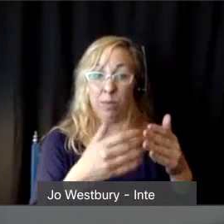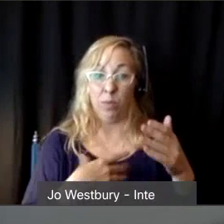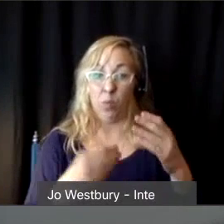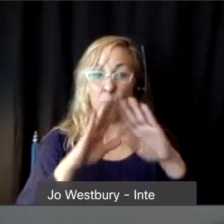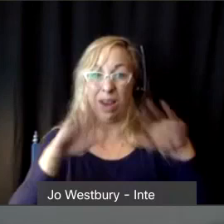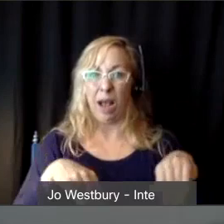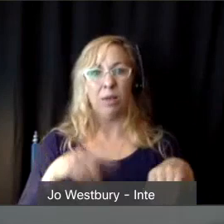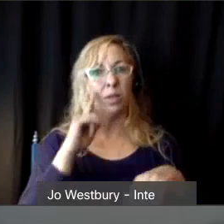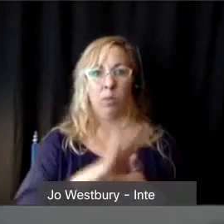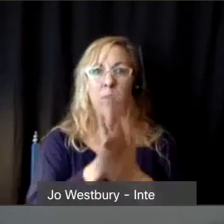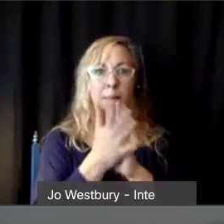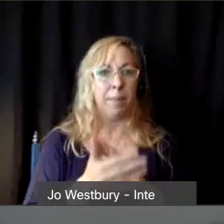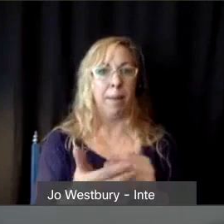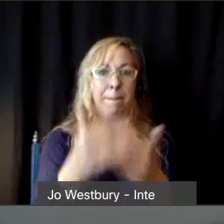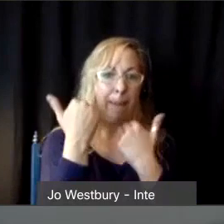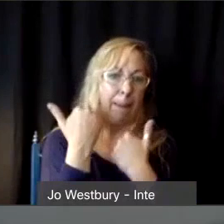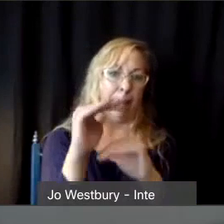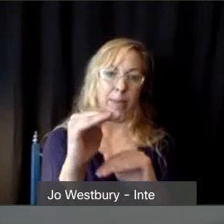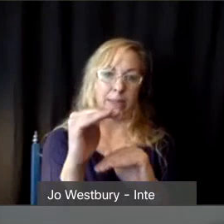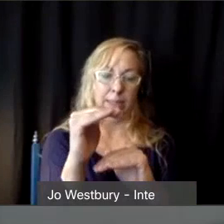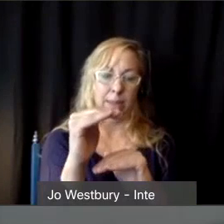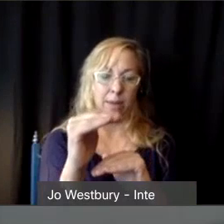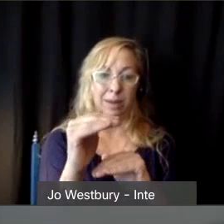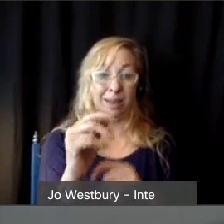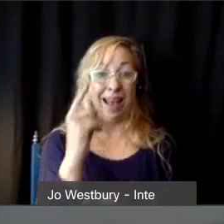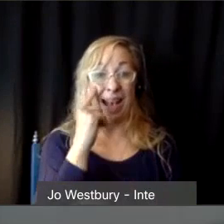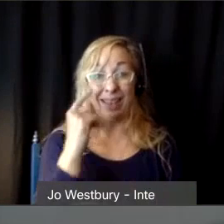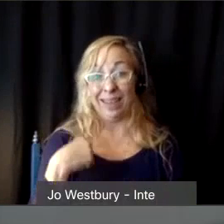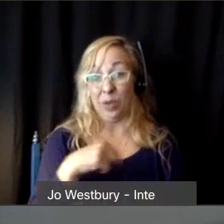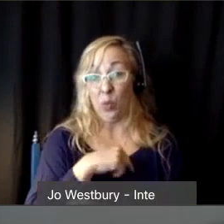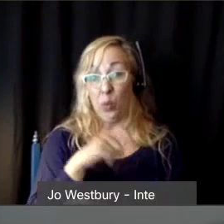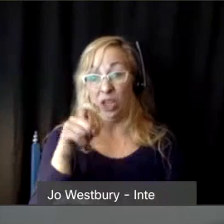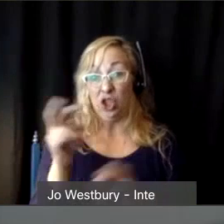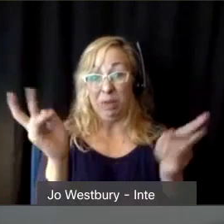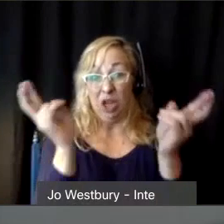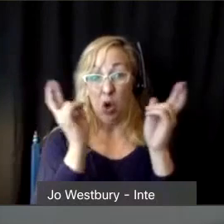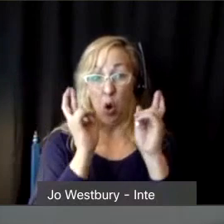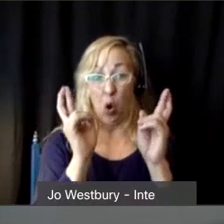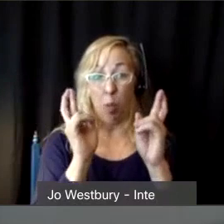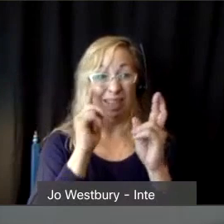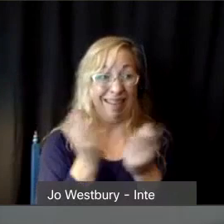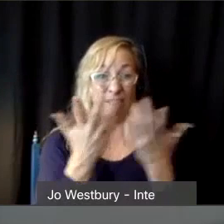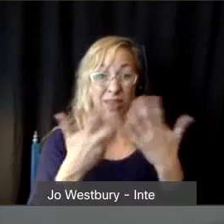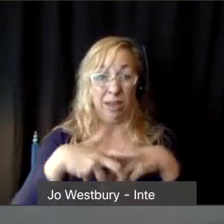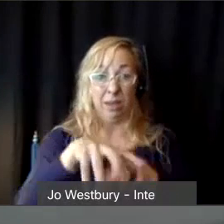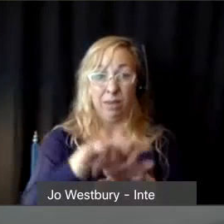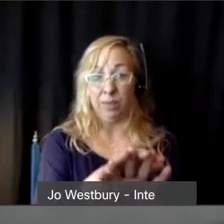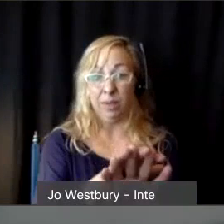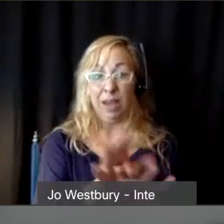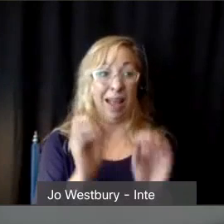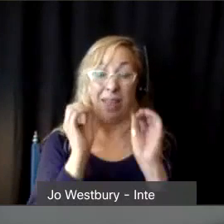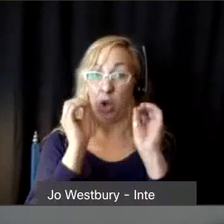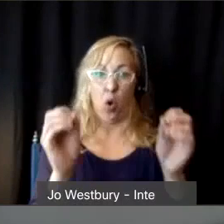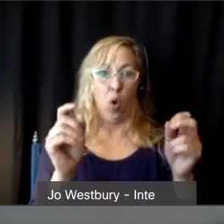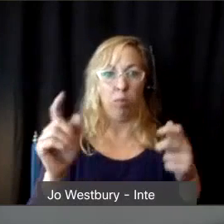Tuesday. I think we should all just be hoping for a very clear result and no